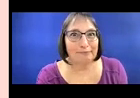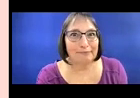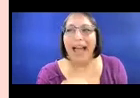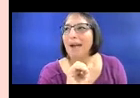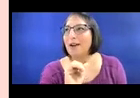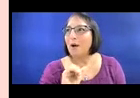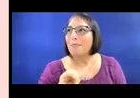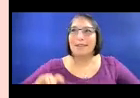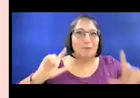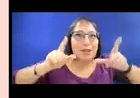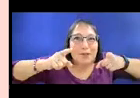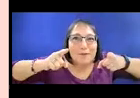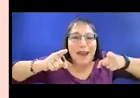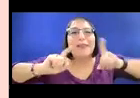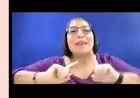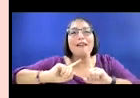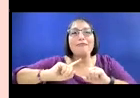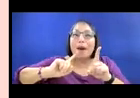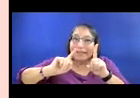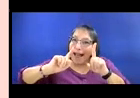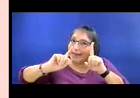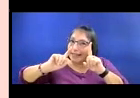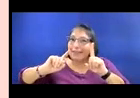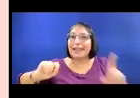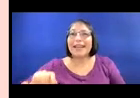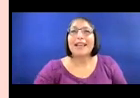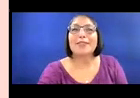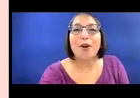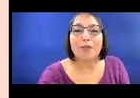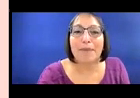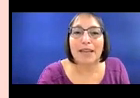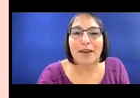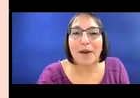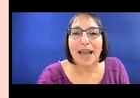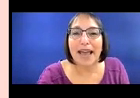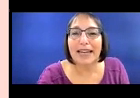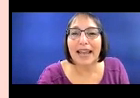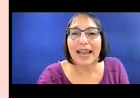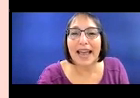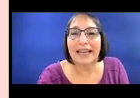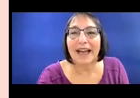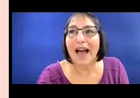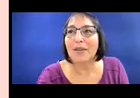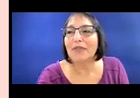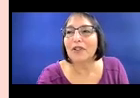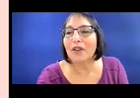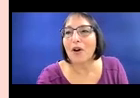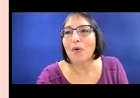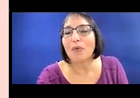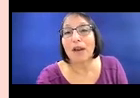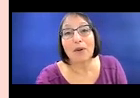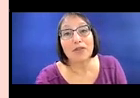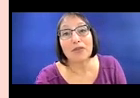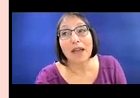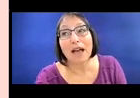So, I'm going to open this up to you, and then we have one last activity. So let me go ahead, and I would love to know,